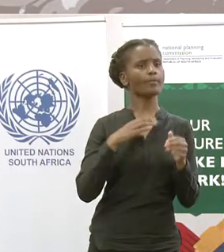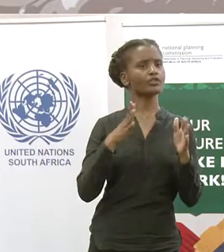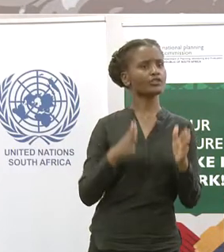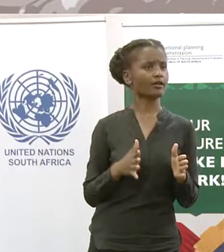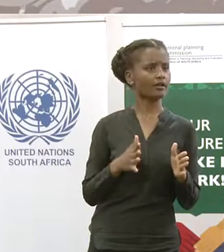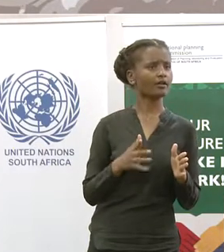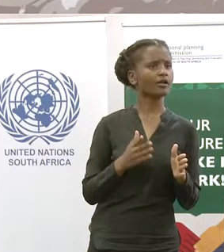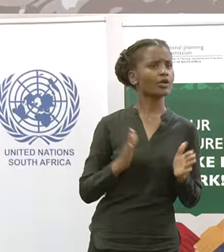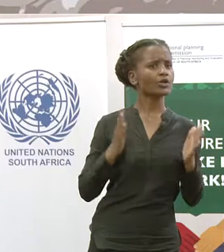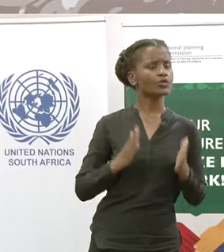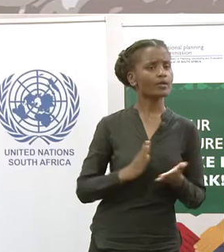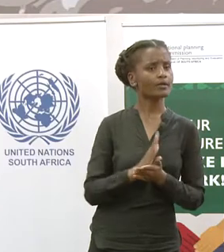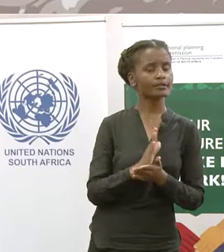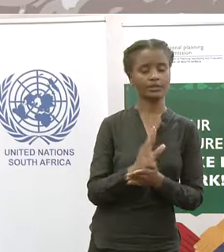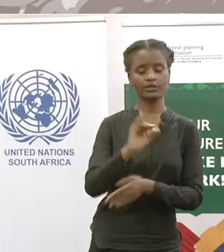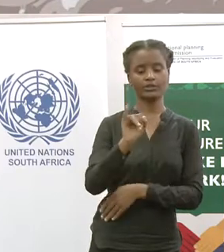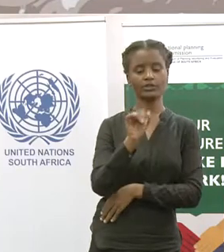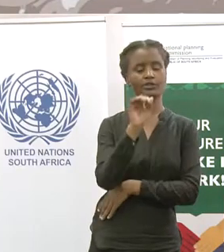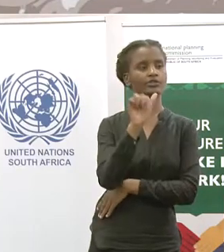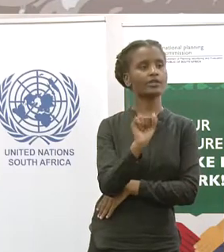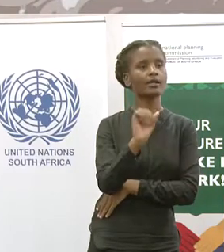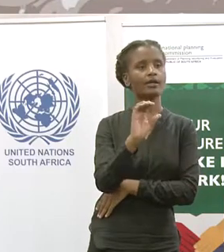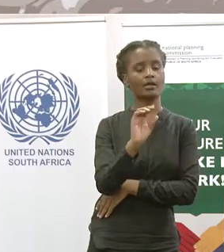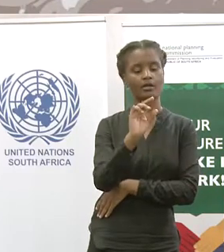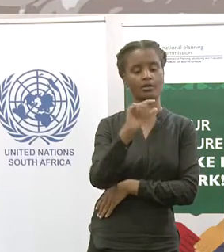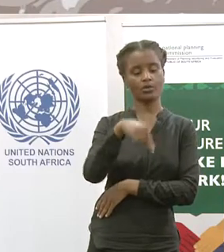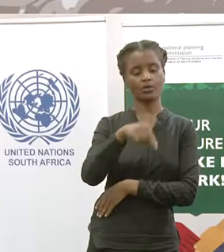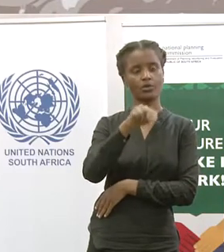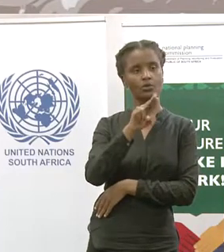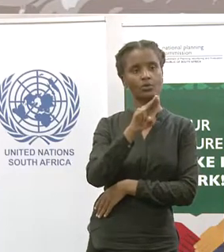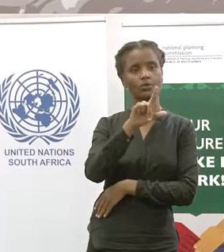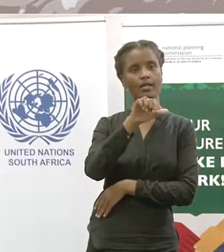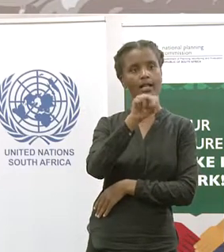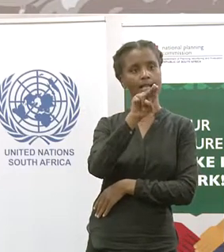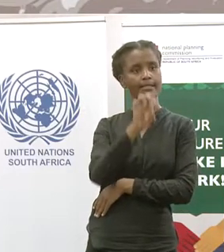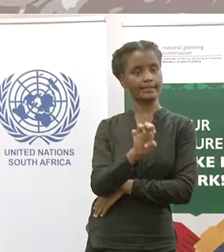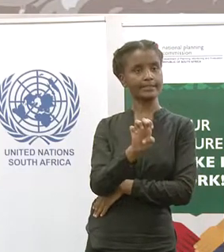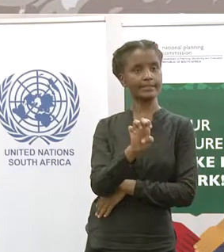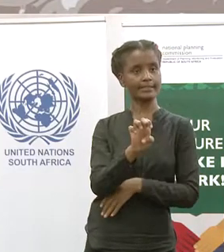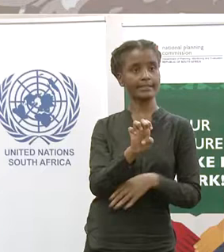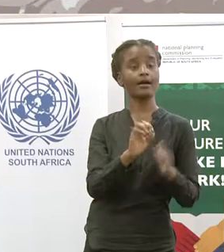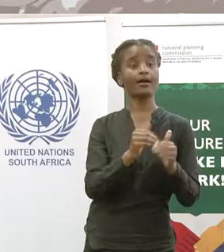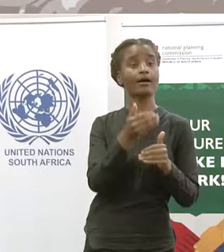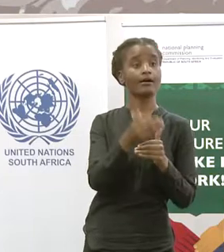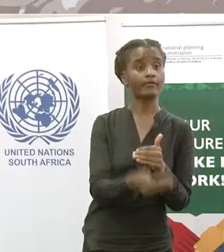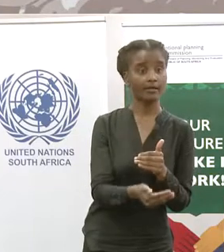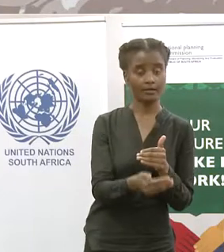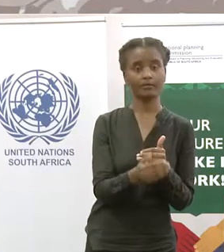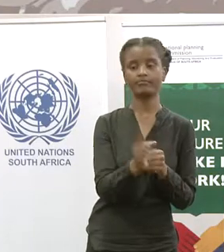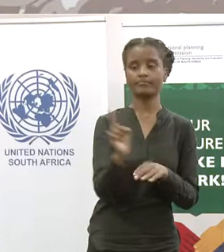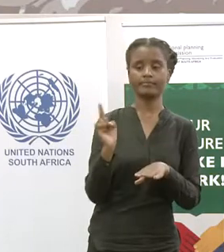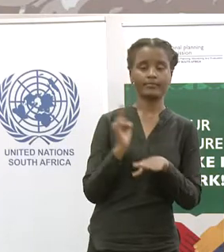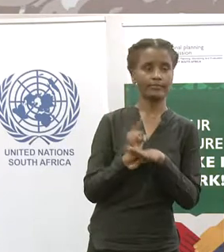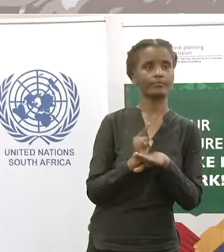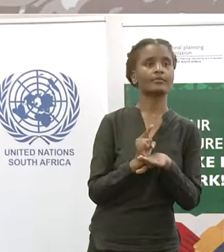Jacqueline Nzoihera. After that, we will receive the position paper from